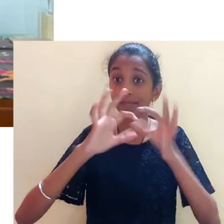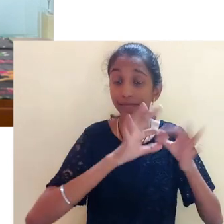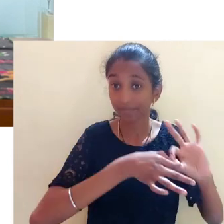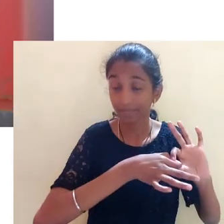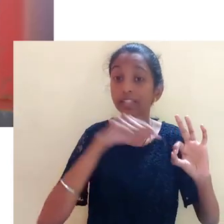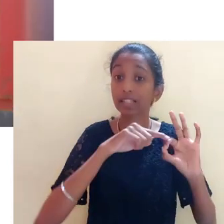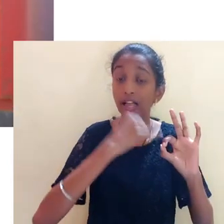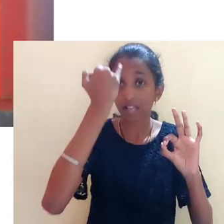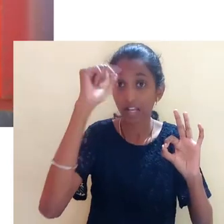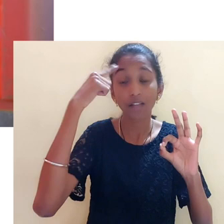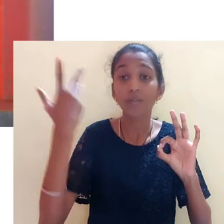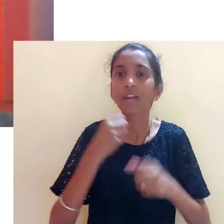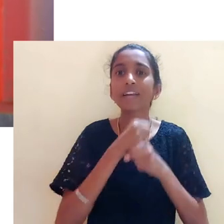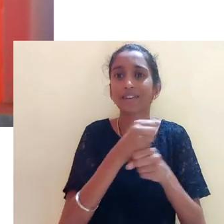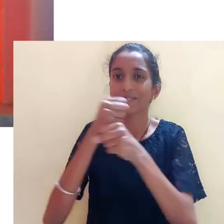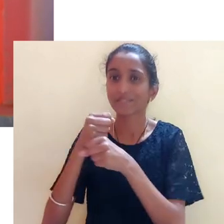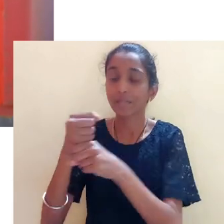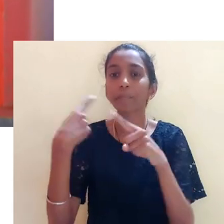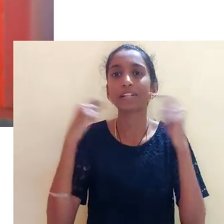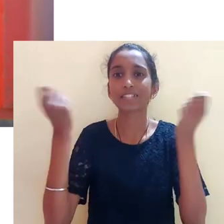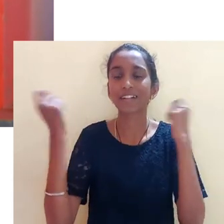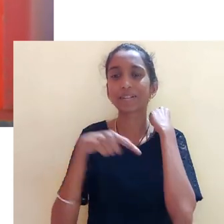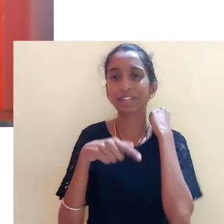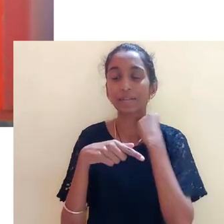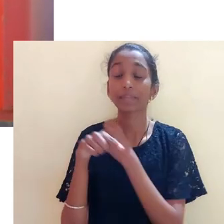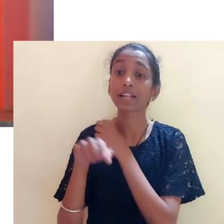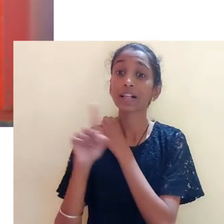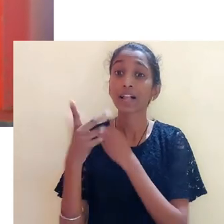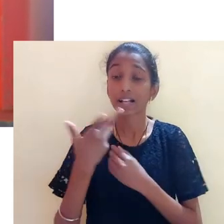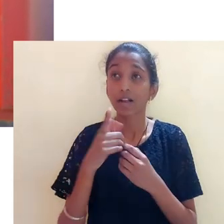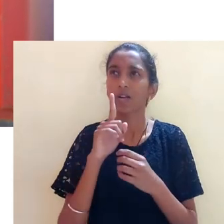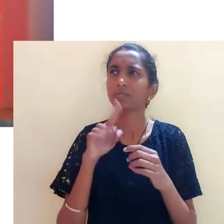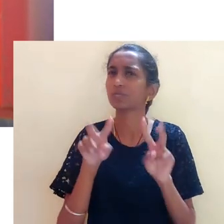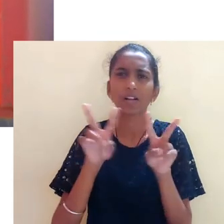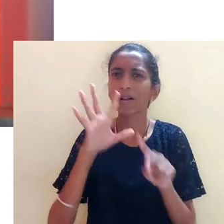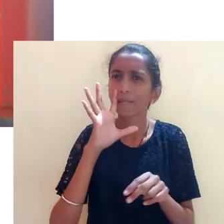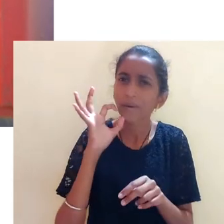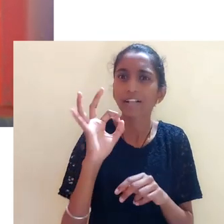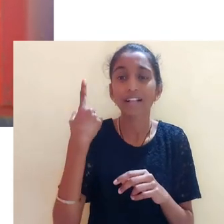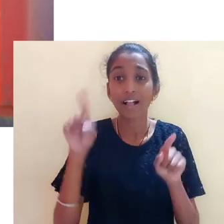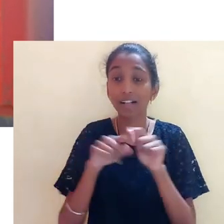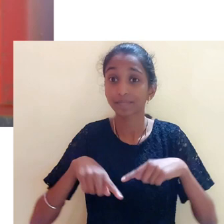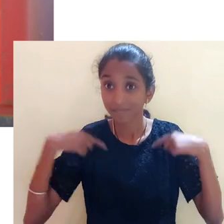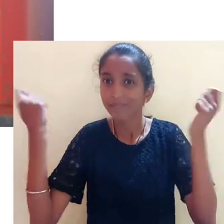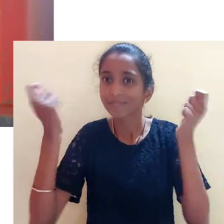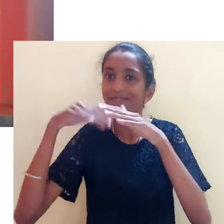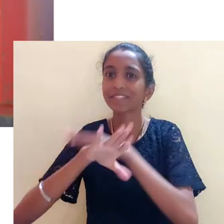idea of gift giving and celebration, right? Okay. So it's actually quite an important part of like weddings in